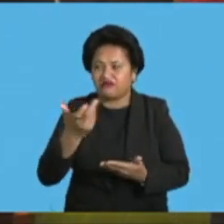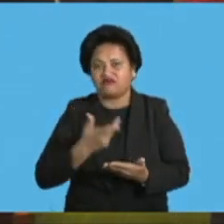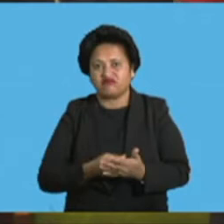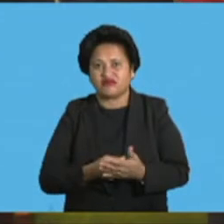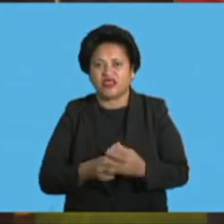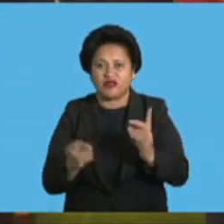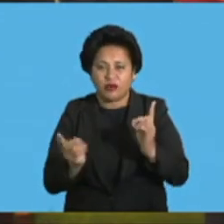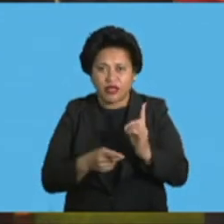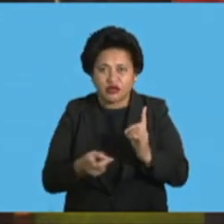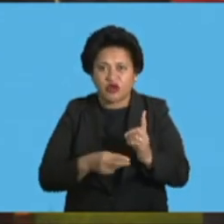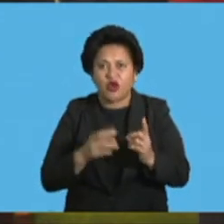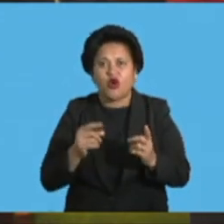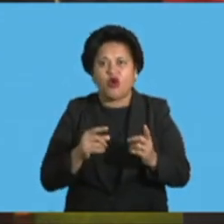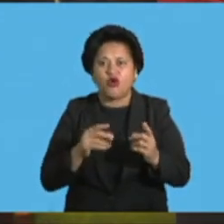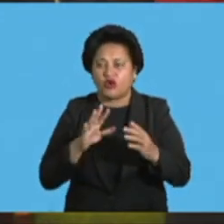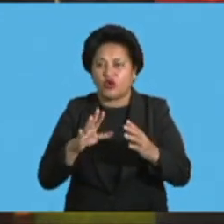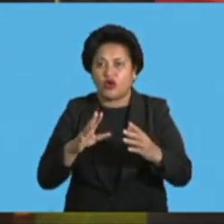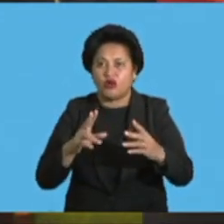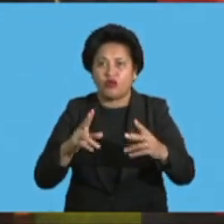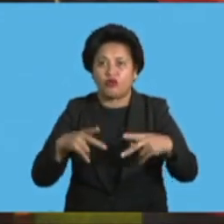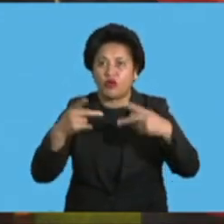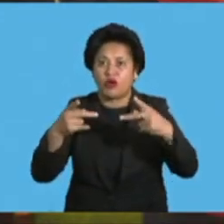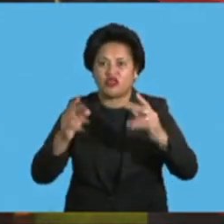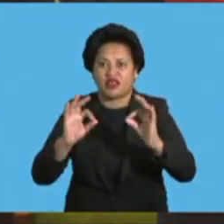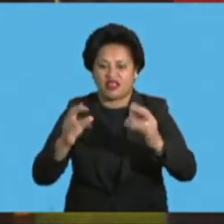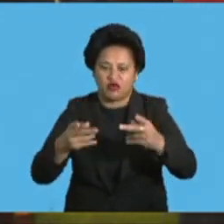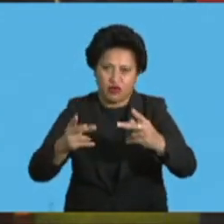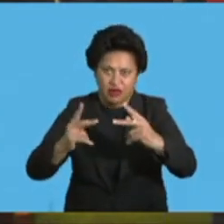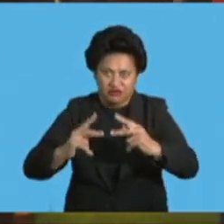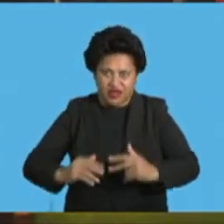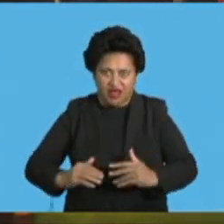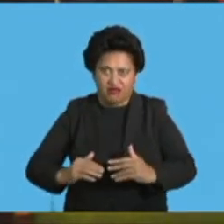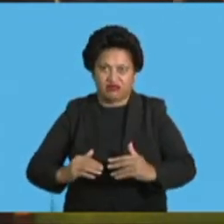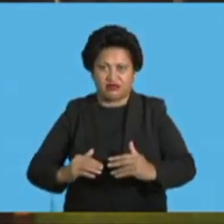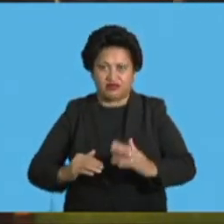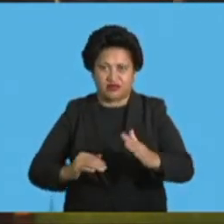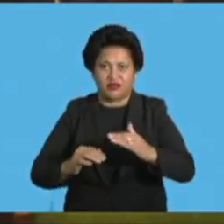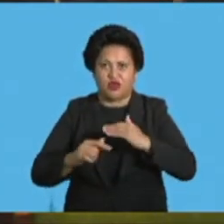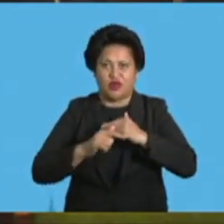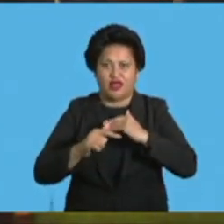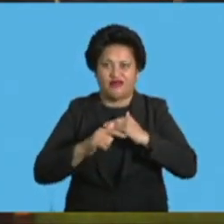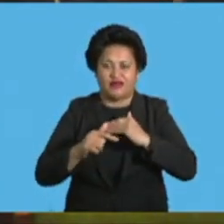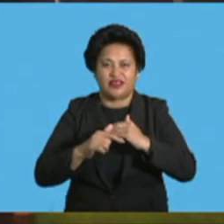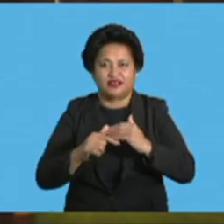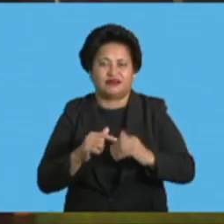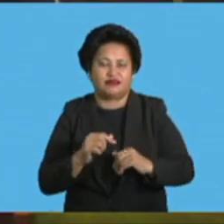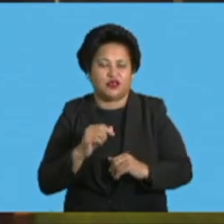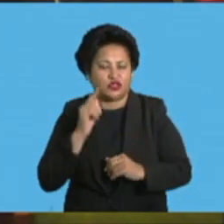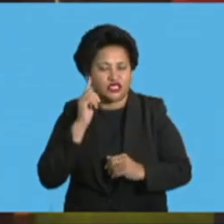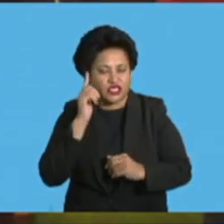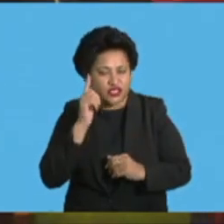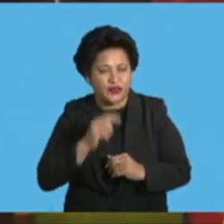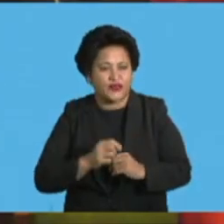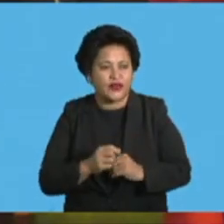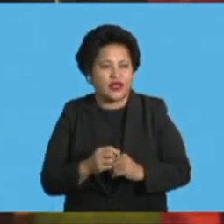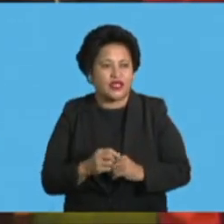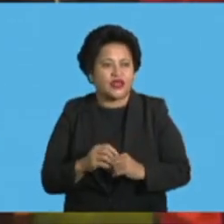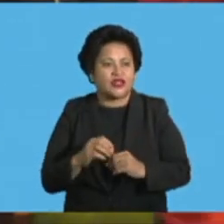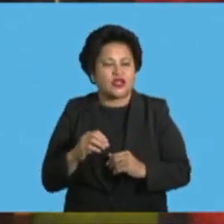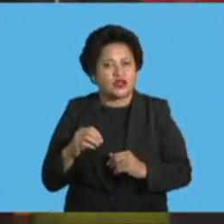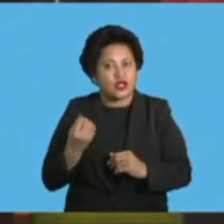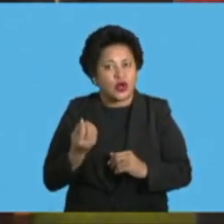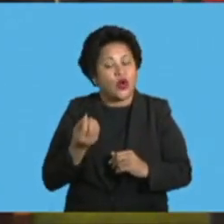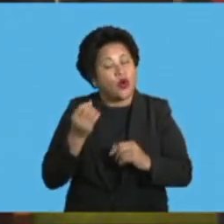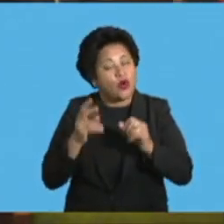cannot institute. Mr. Speaker, when an employee wishes to appeal against a sanction, they may follow the grievance